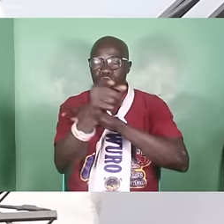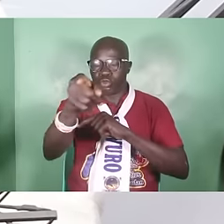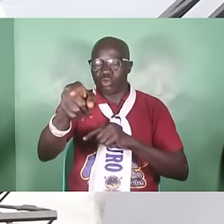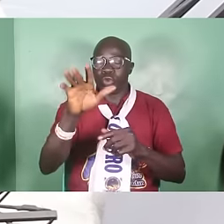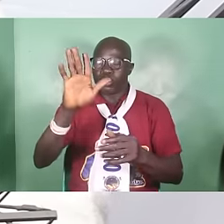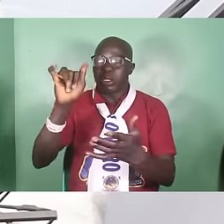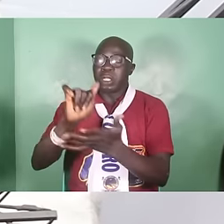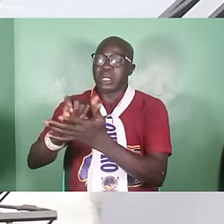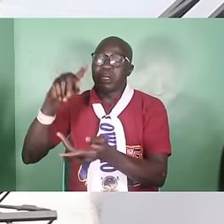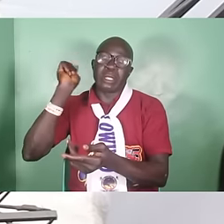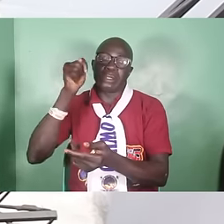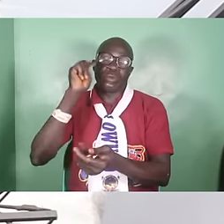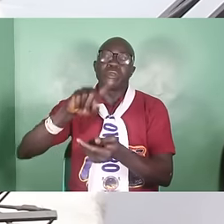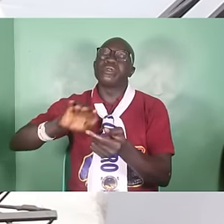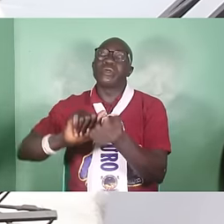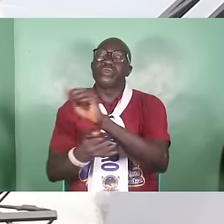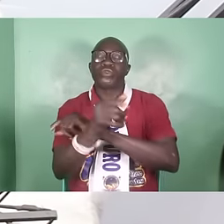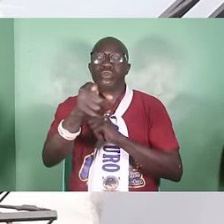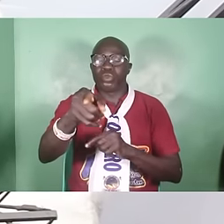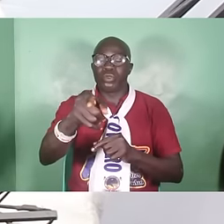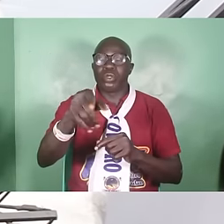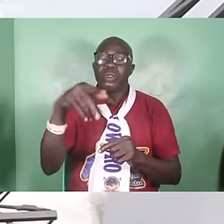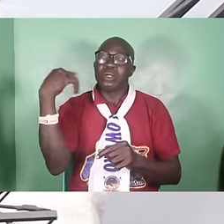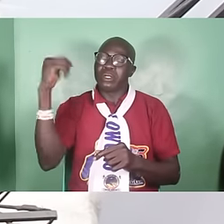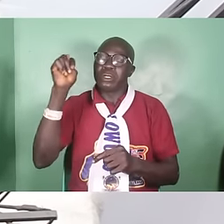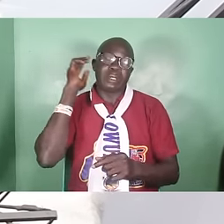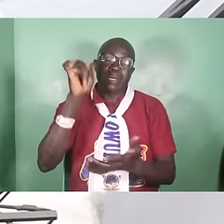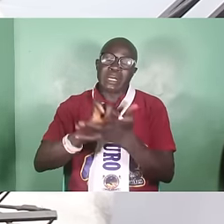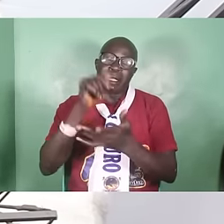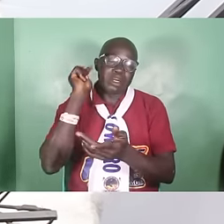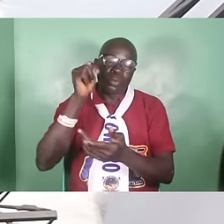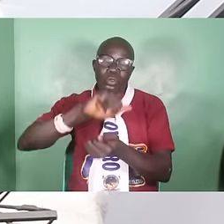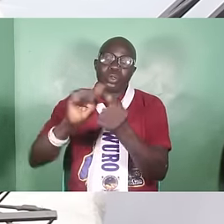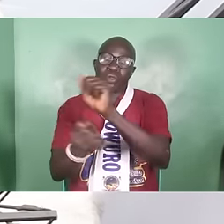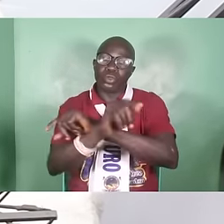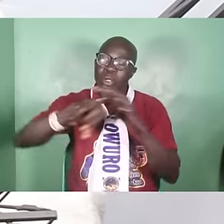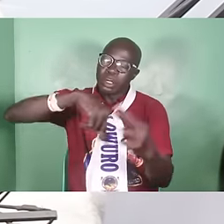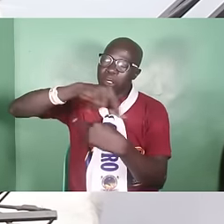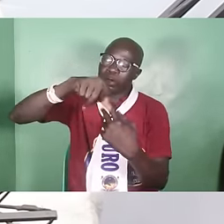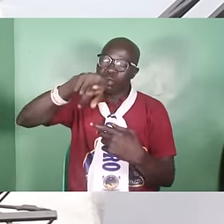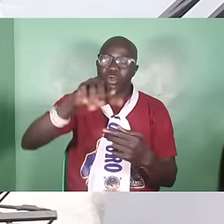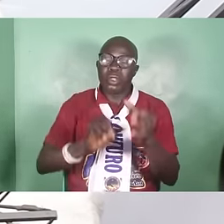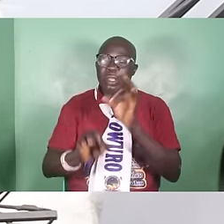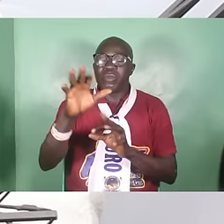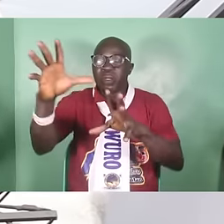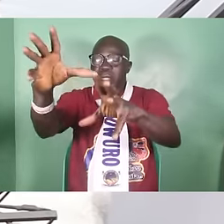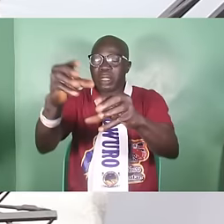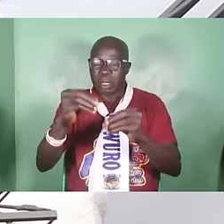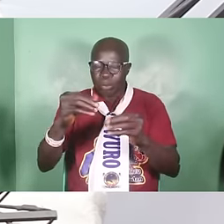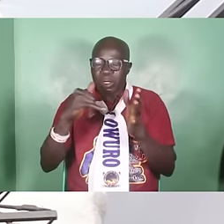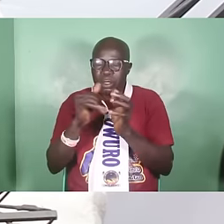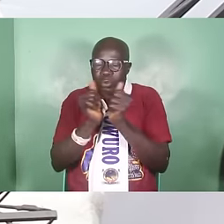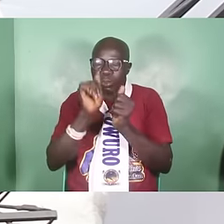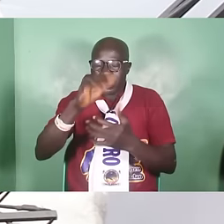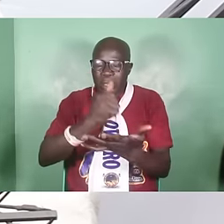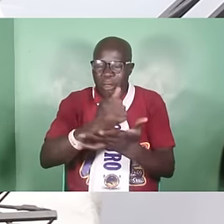you. That testimony has turned to you. Testimony has turned around to you. And if you can claim